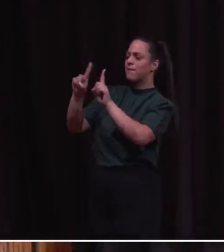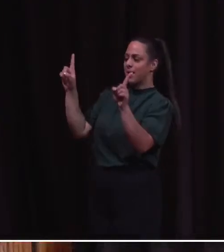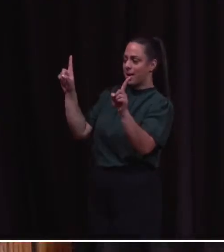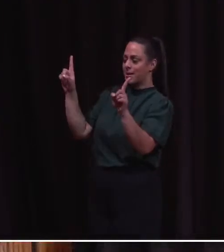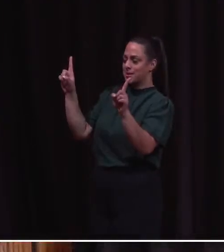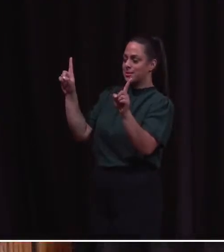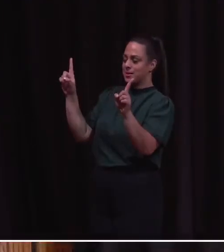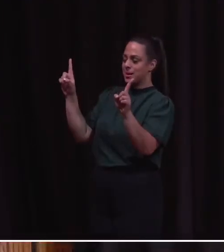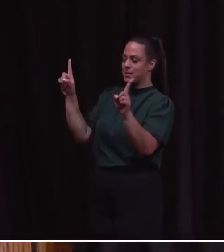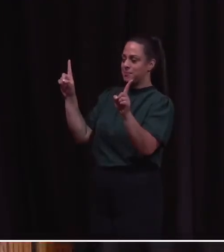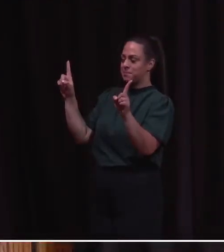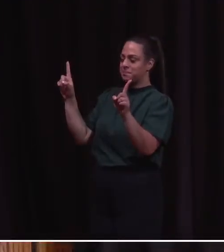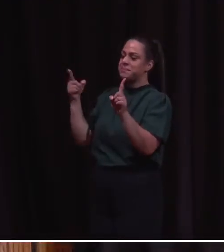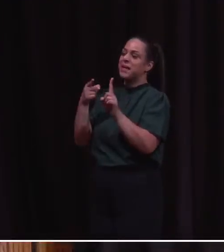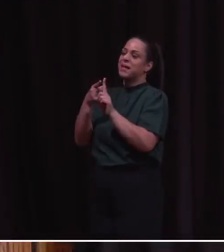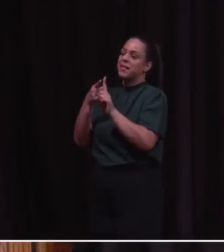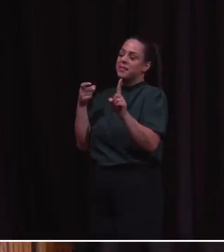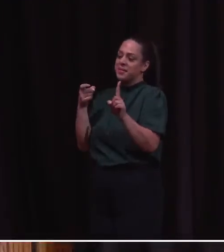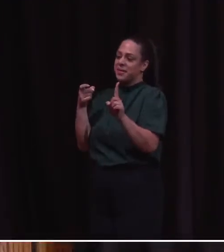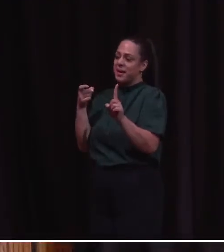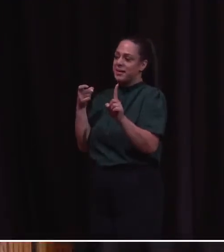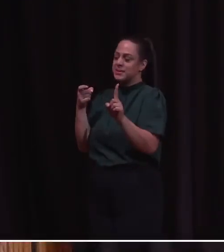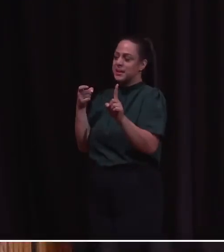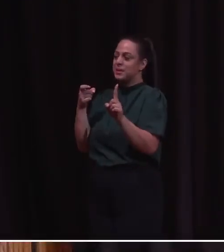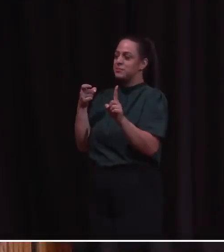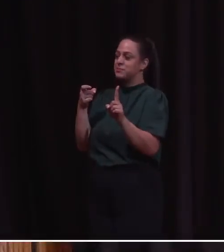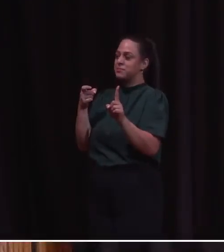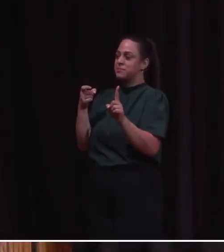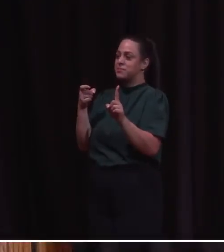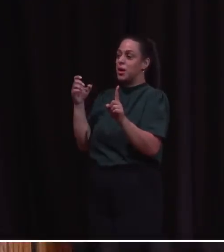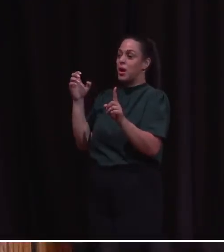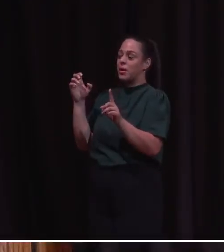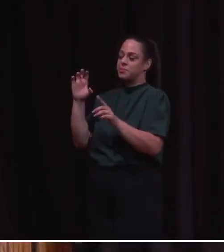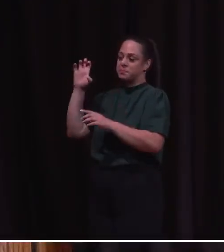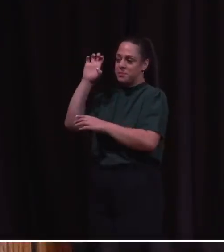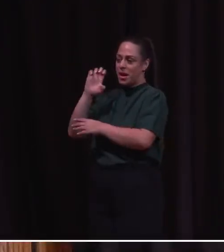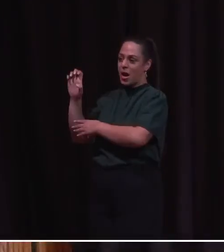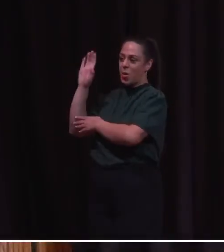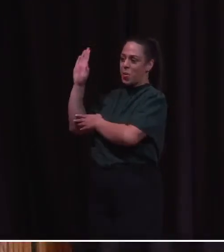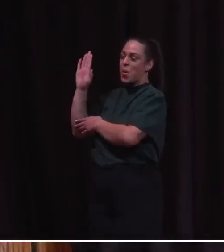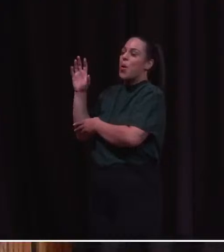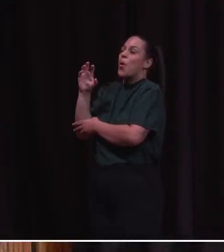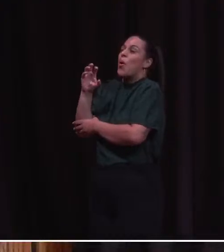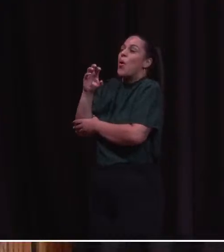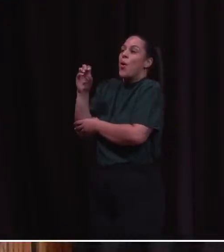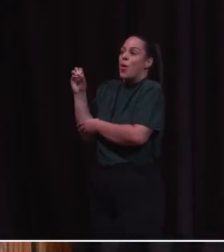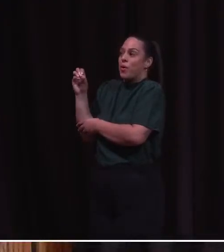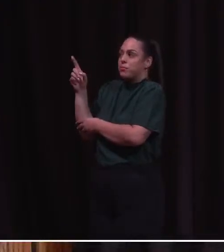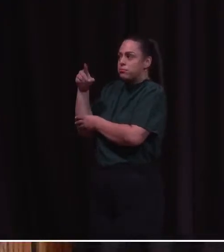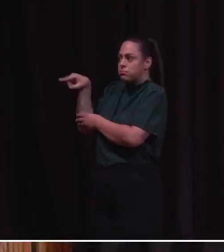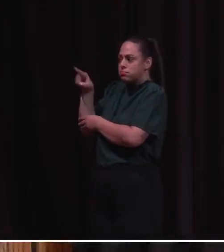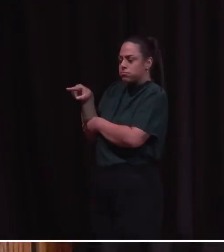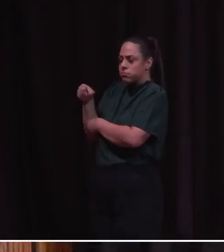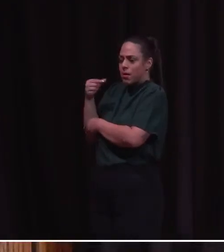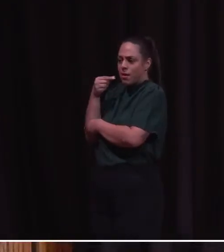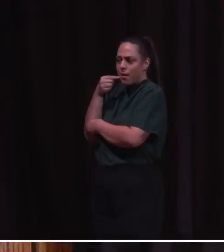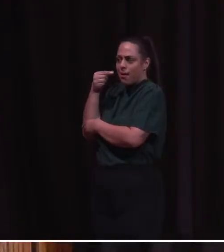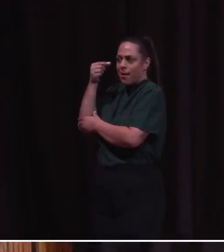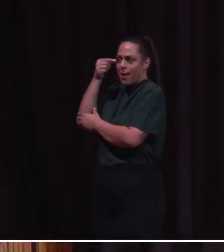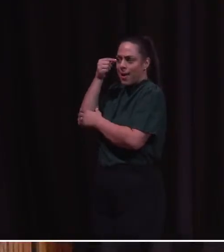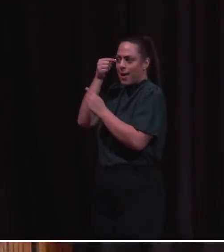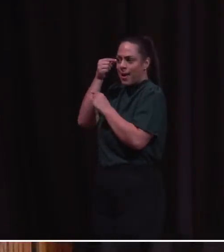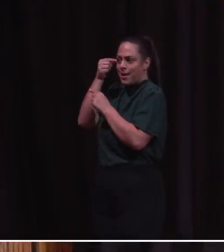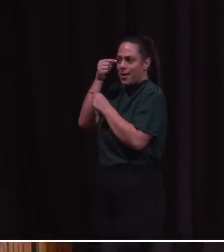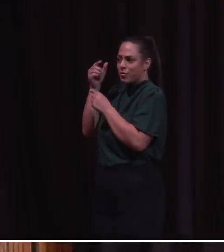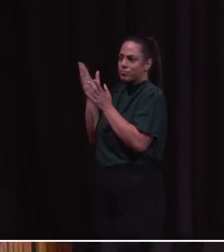Occident, as you say here, right? Unlike in the West, gender was not originally part of the Yoruba